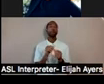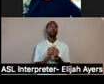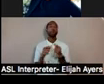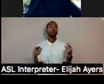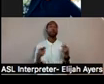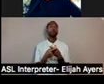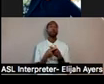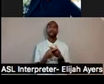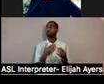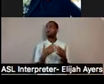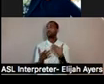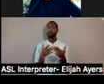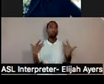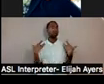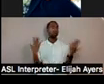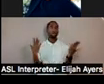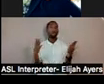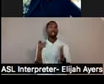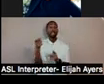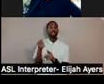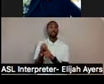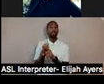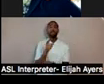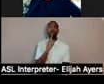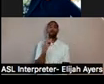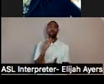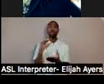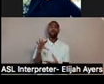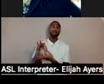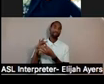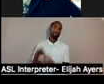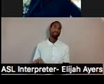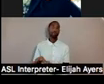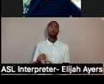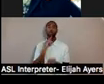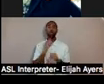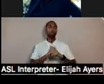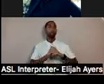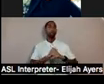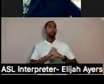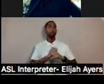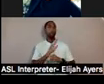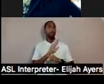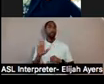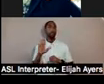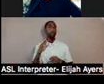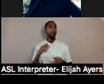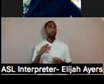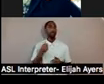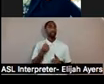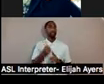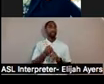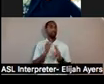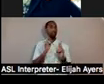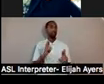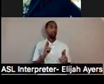conflict whatsoever. They are incredibly rooted and also protective of their sense of